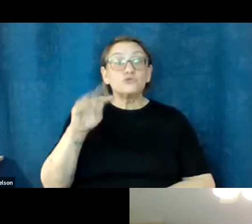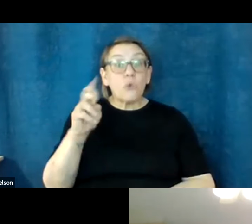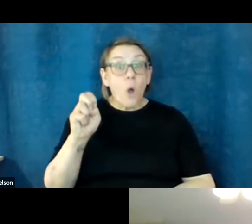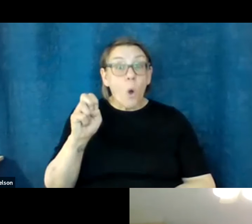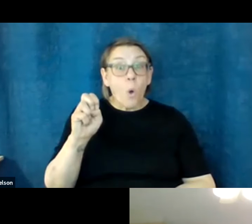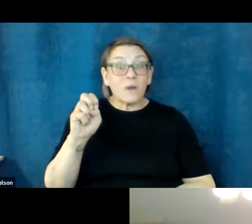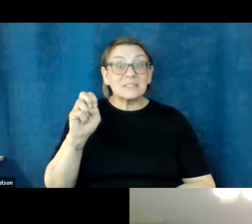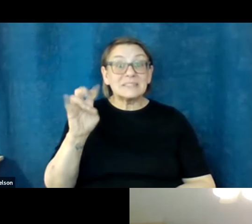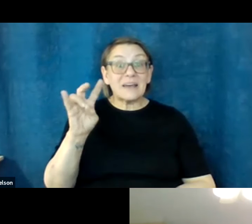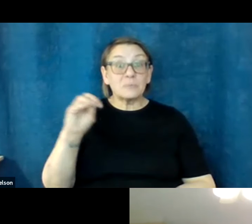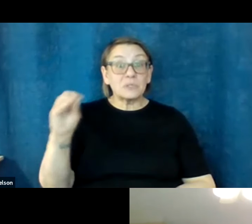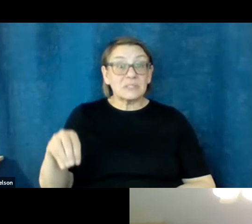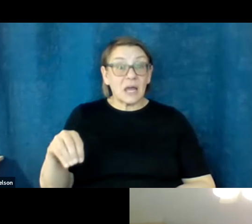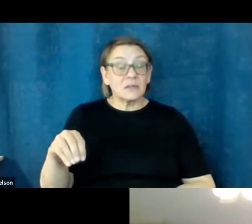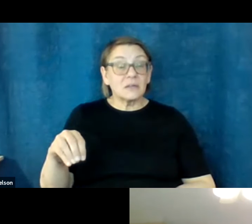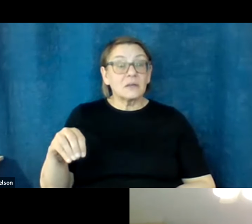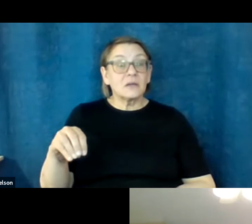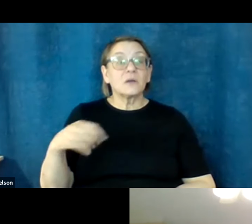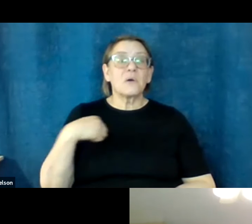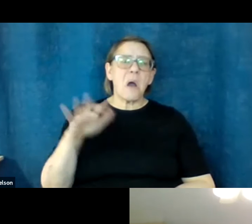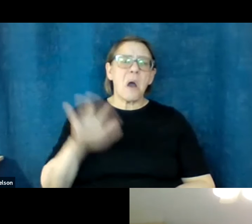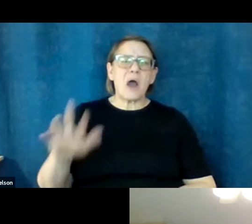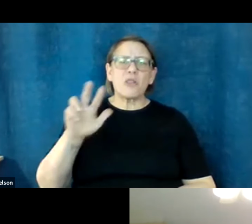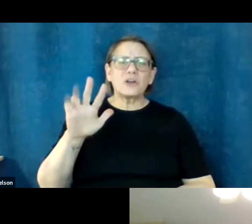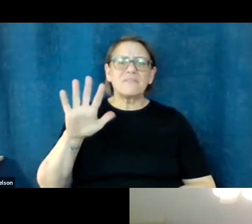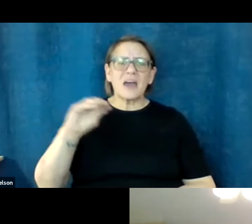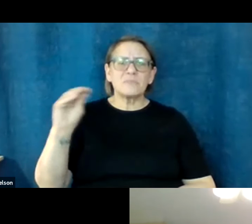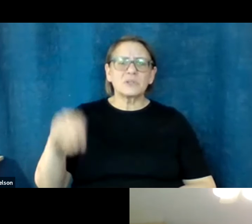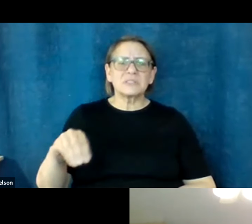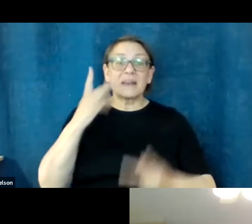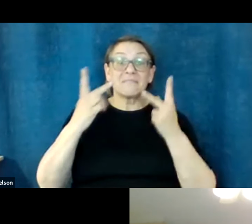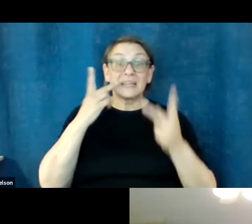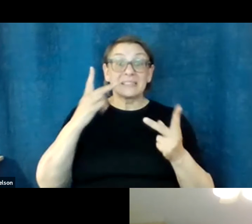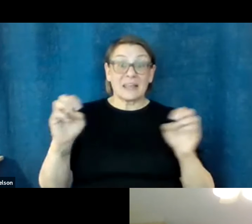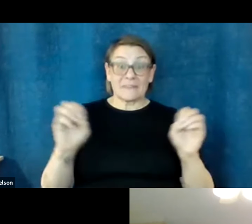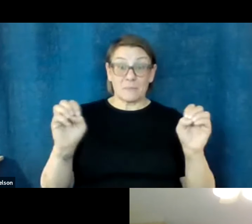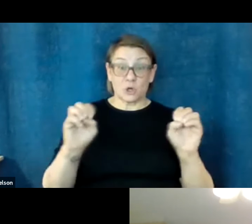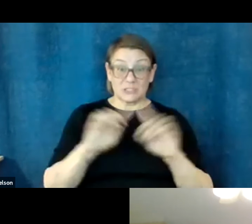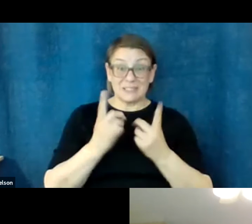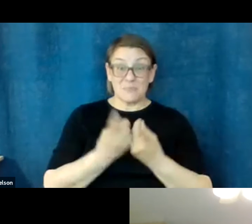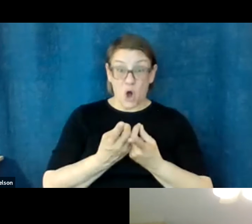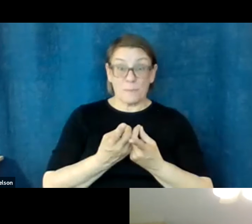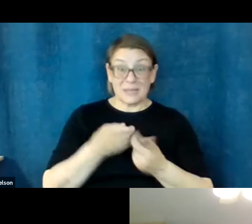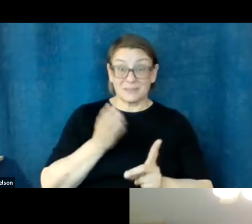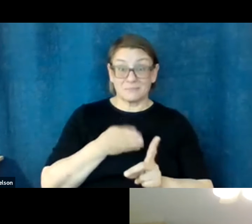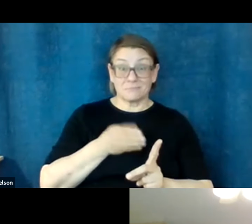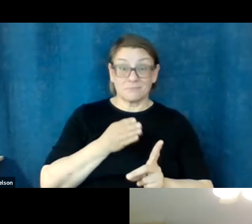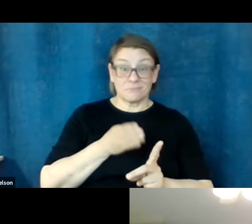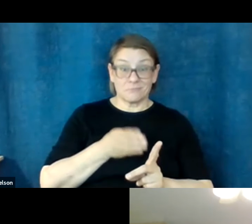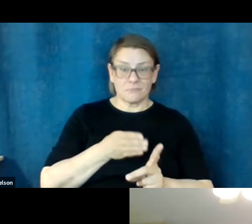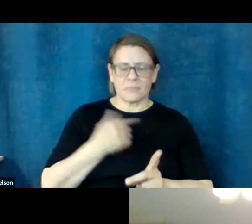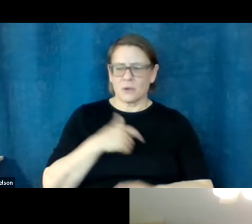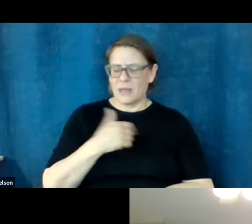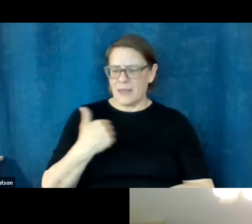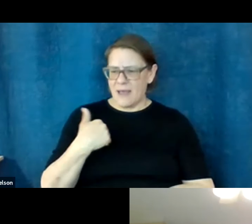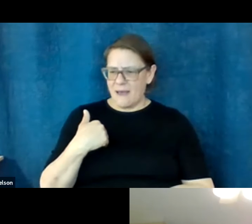5%. We had about 35% visiting the emergency department. And we